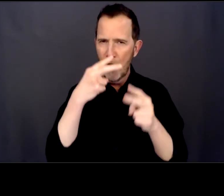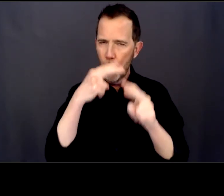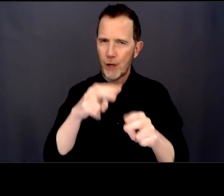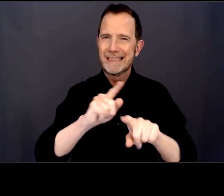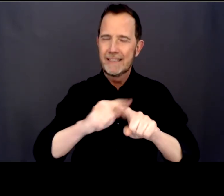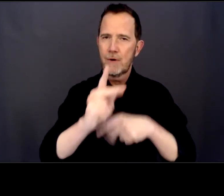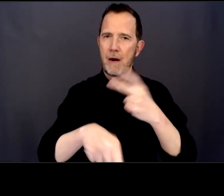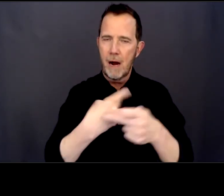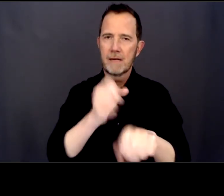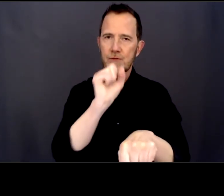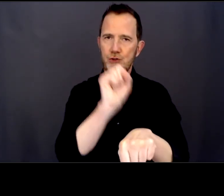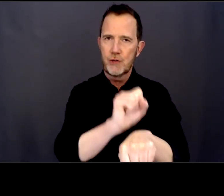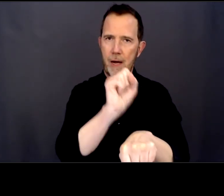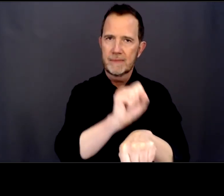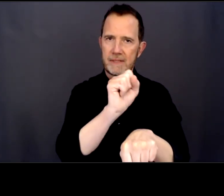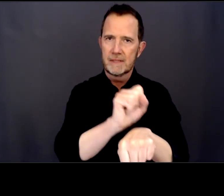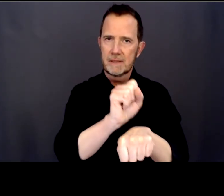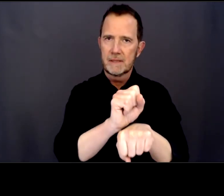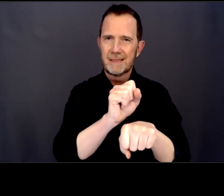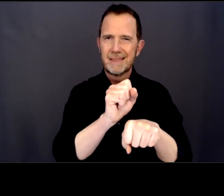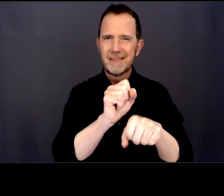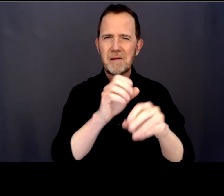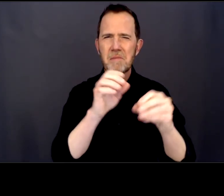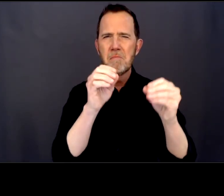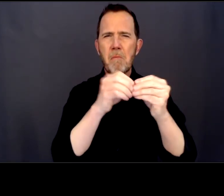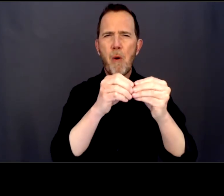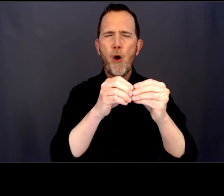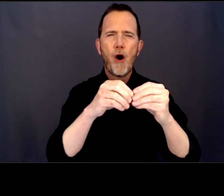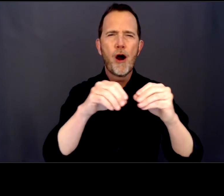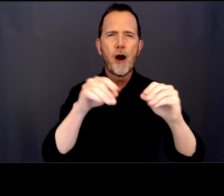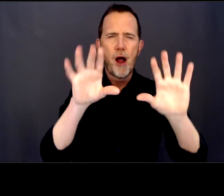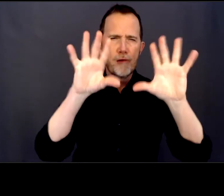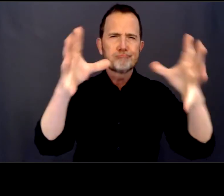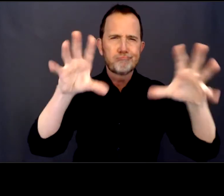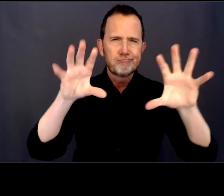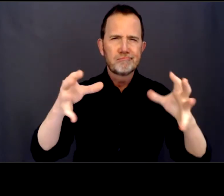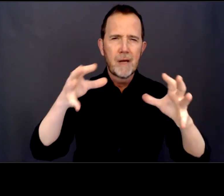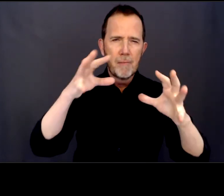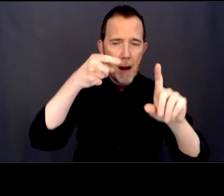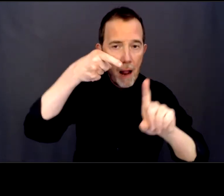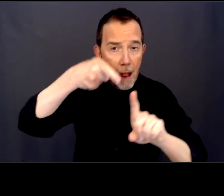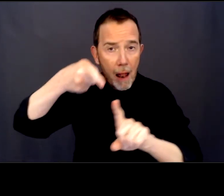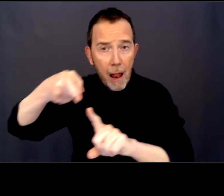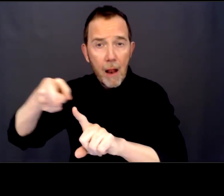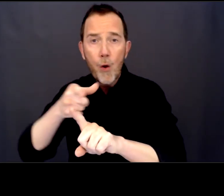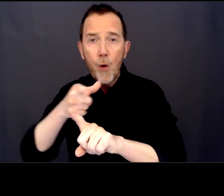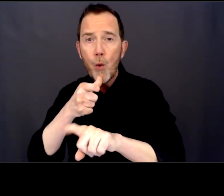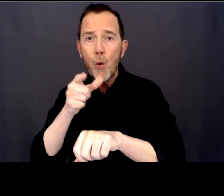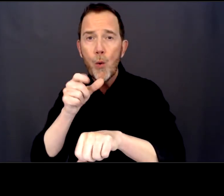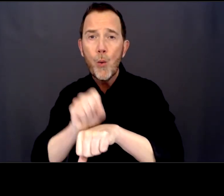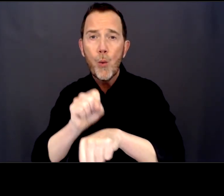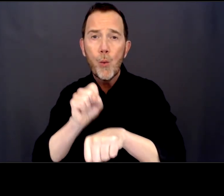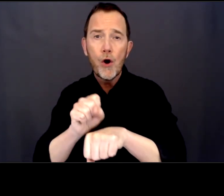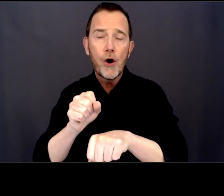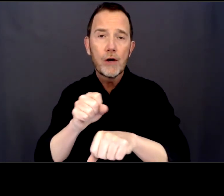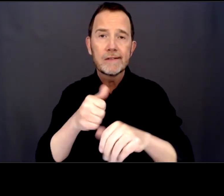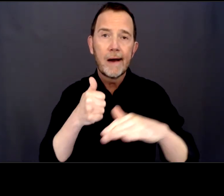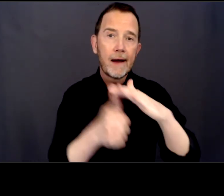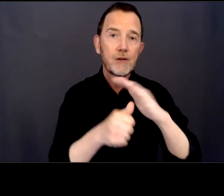cannot go into the granular level of occupations because of the sample size, but that's a really good question. So we do know that there's